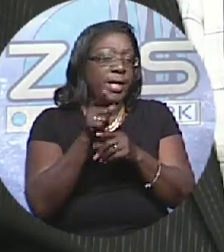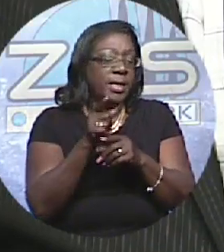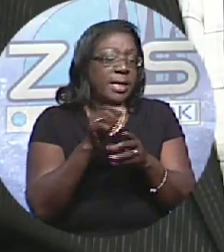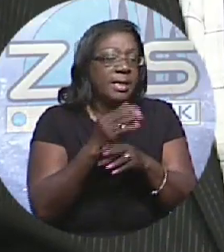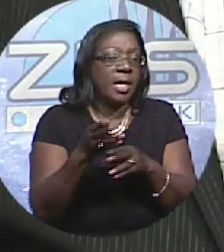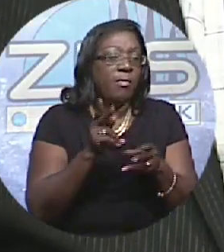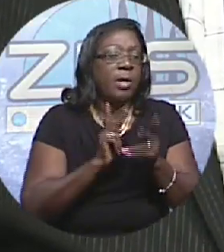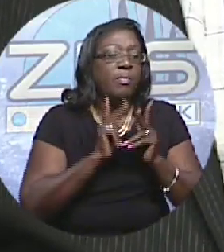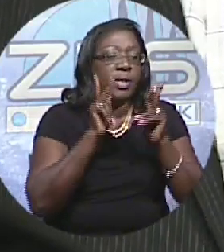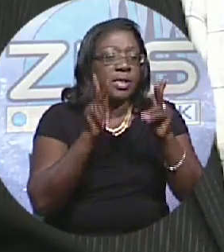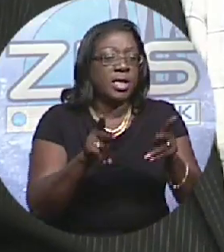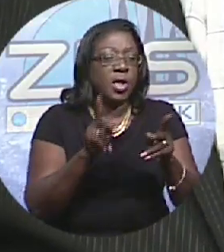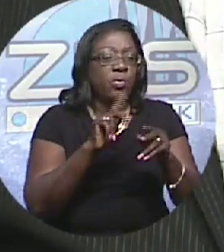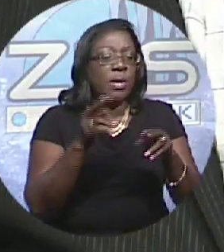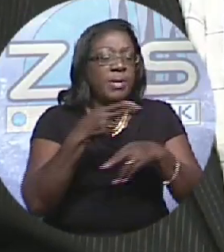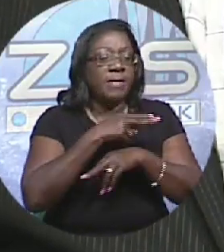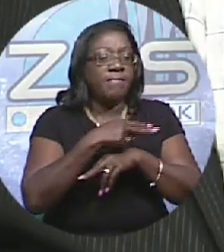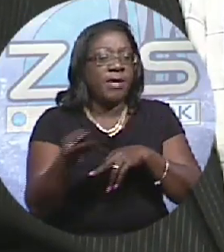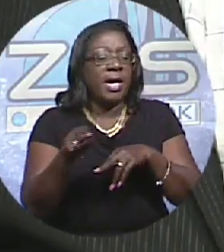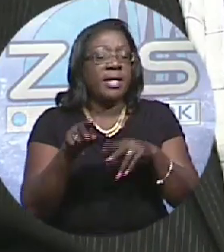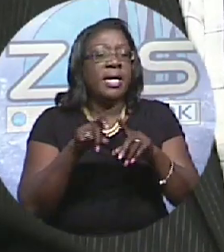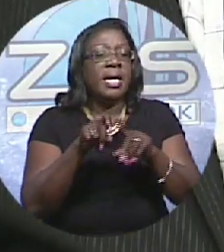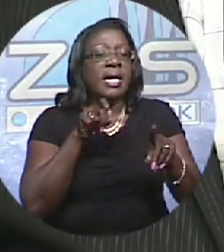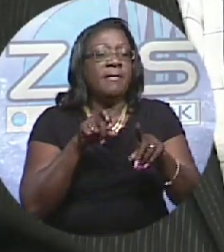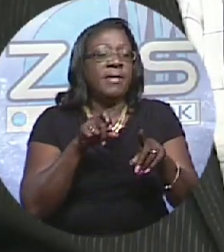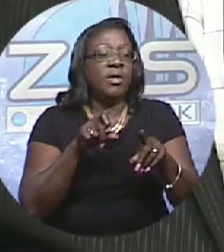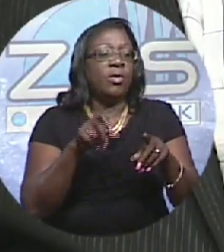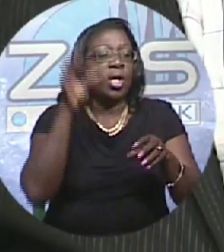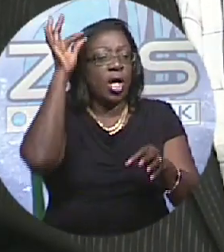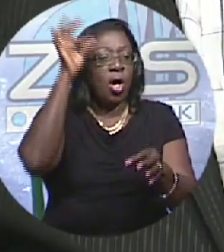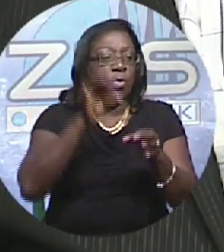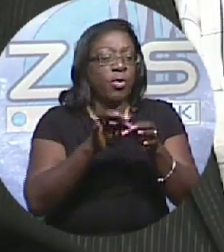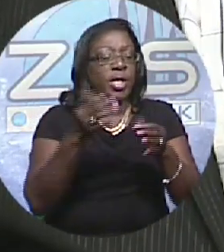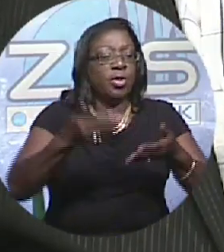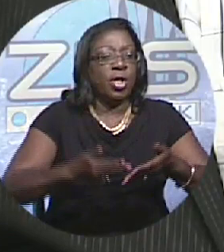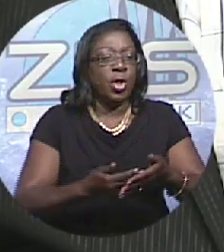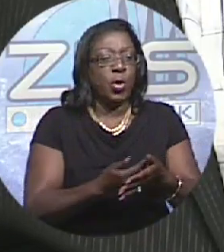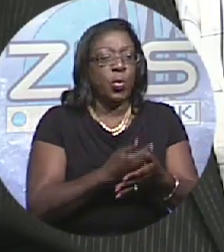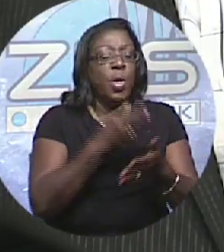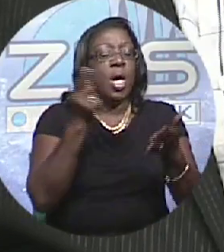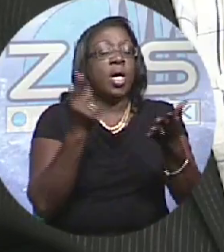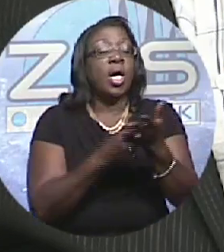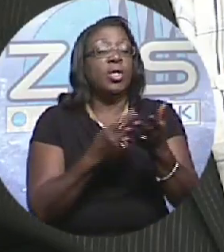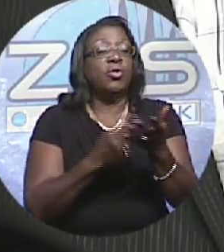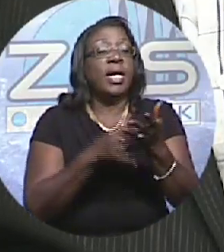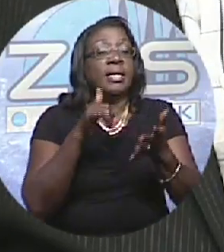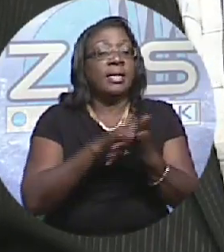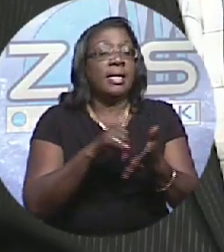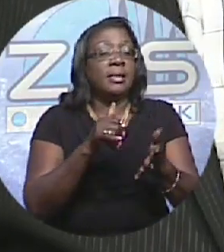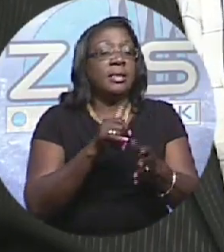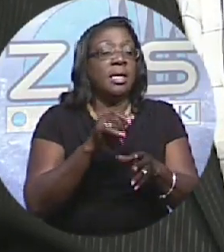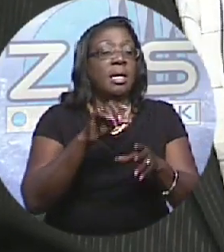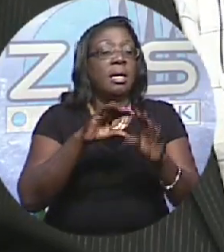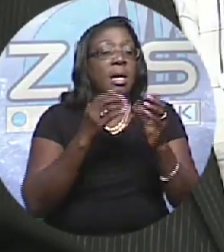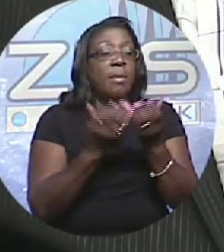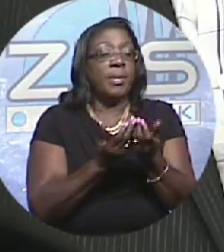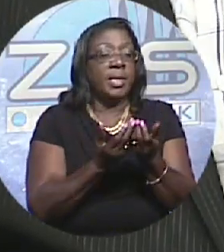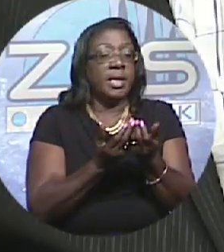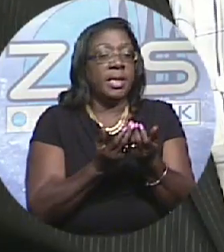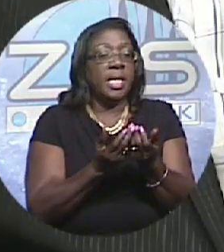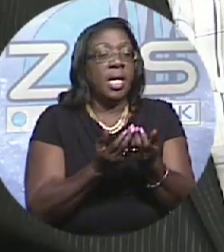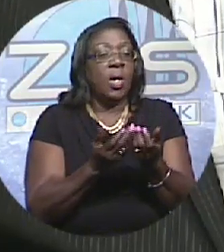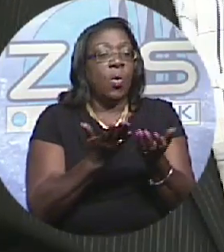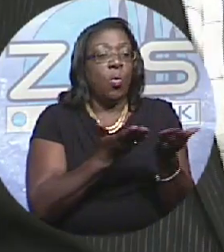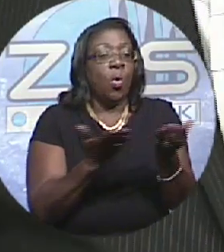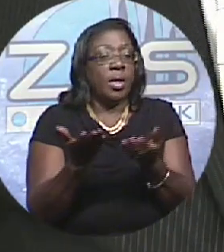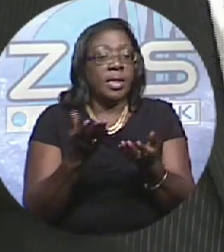positions would be terminated if they did not agree to the new terms, an allegation the department has since investigated. If employees signed the